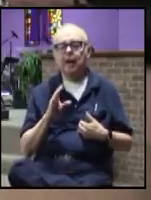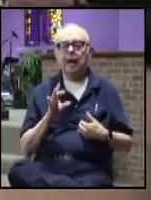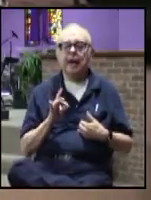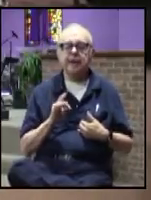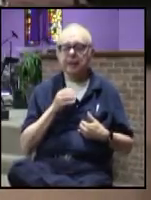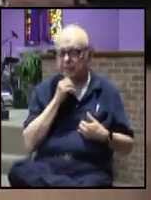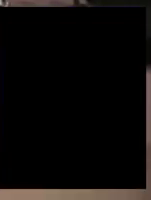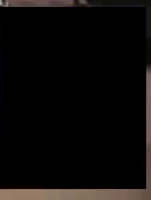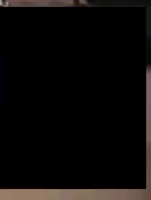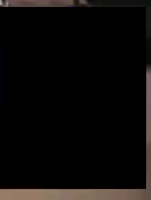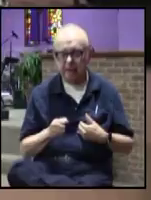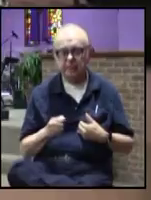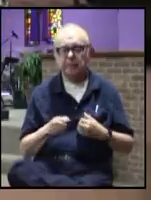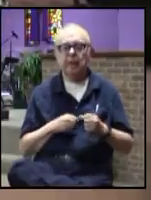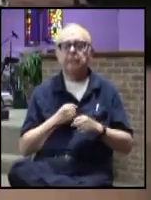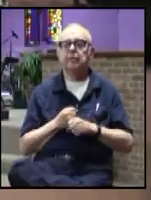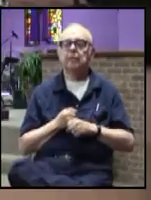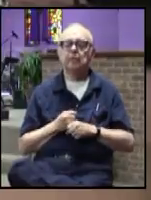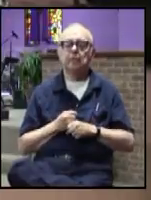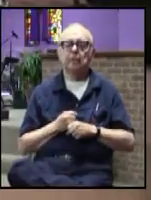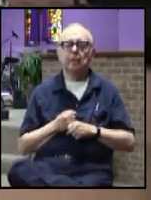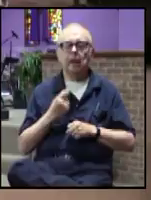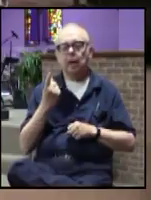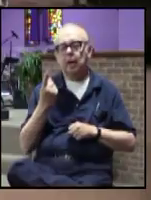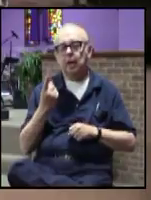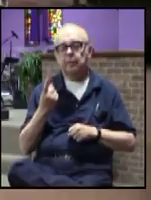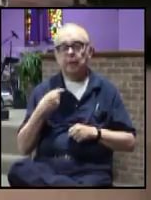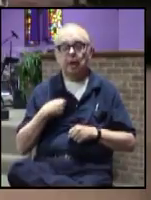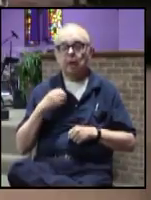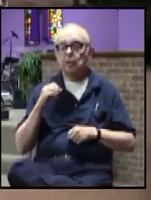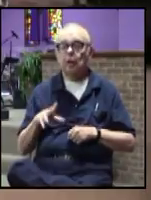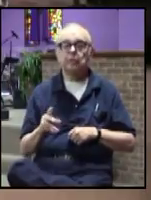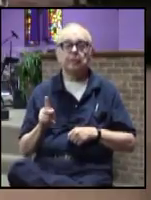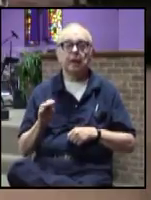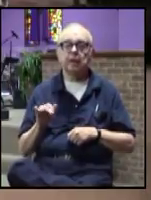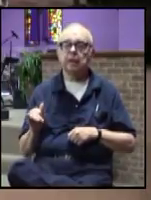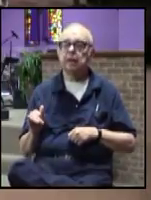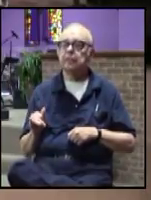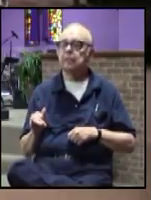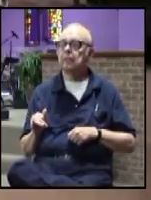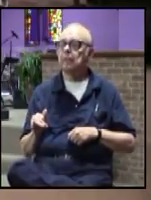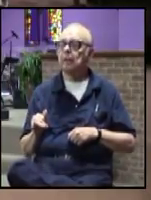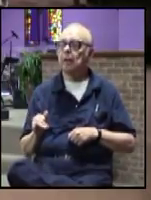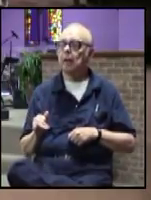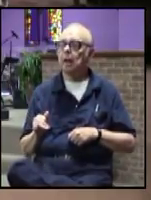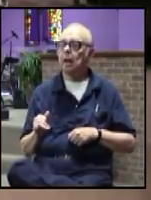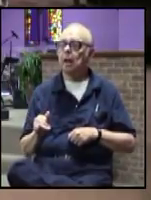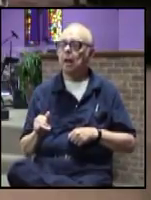getting ready to leave, and then all of a sudden I realized I lost my keys.